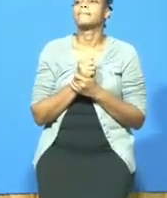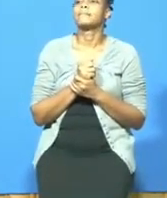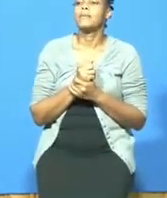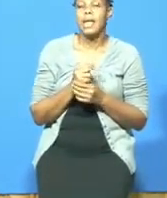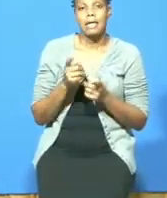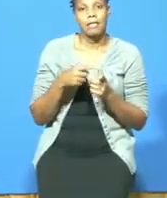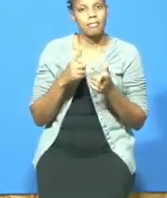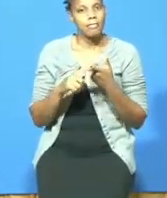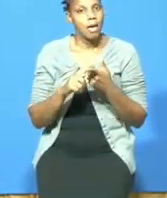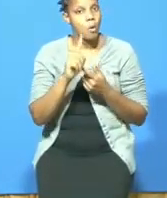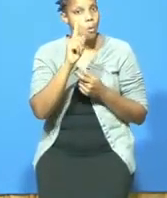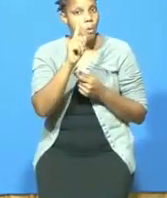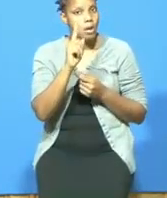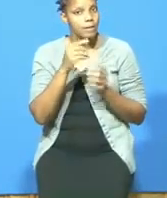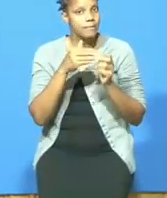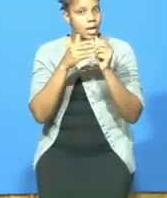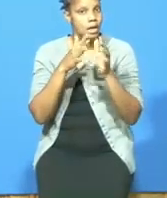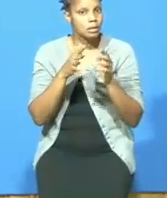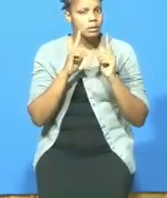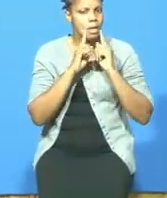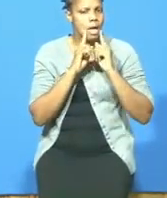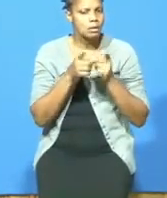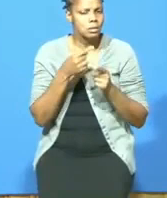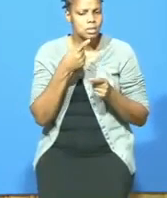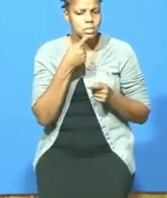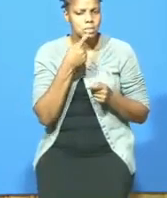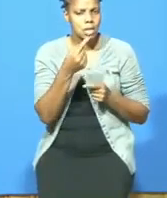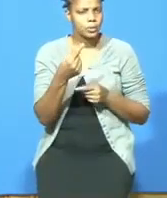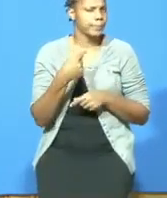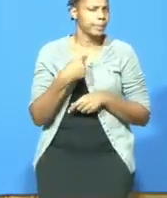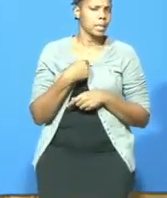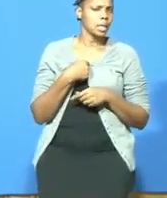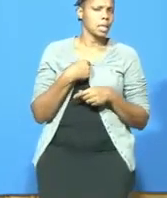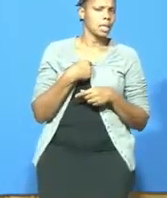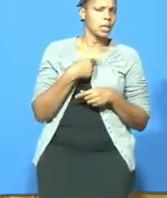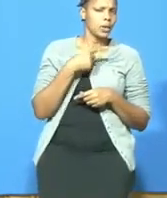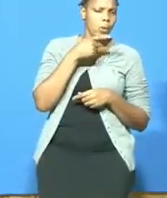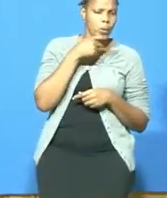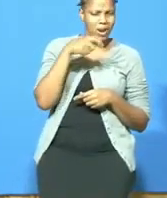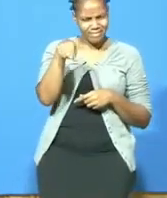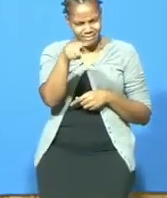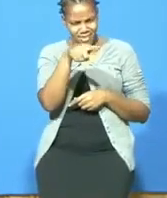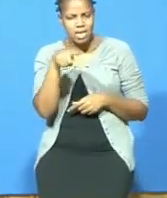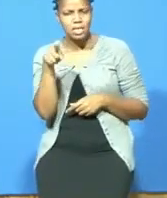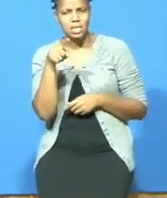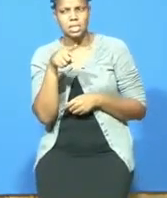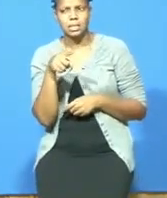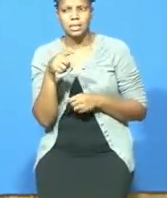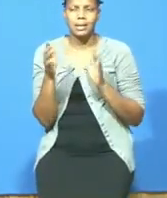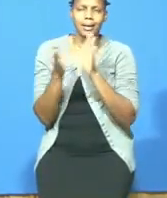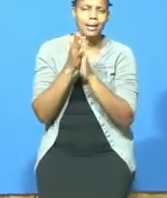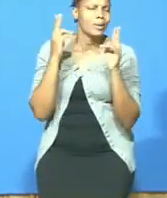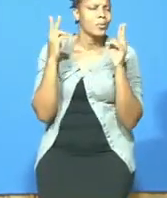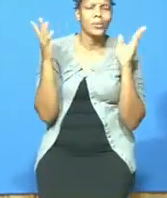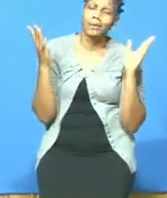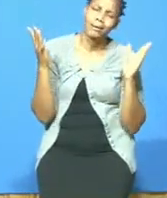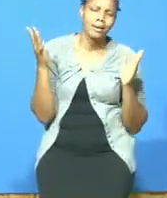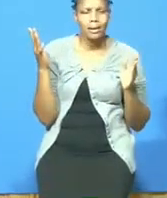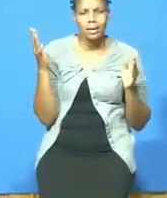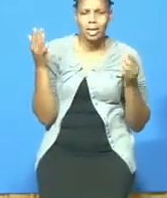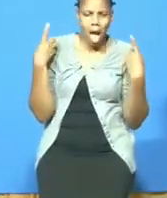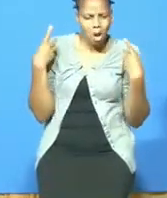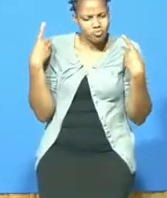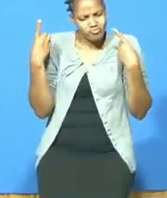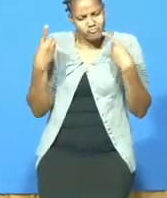of the elders answered, saying to me, "Who are these?" Hallelujah.